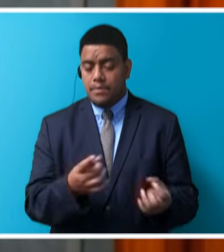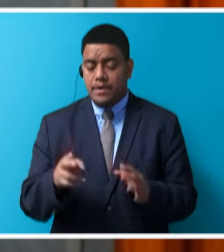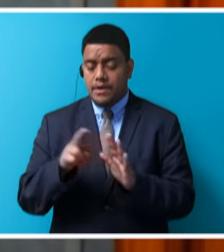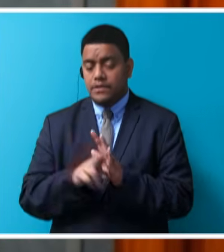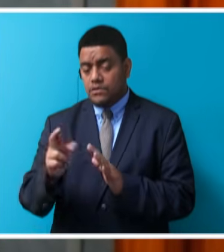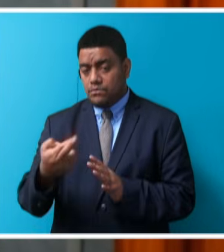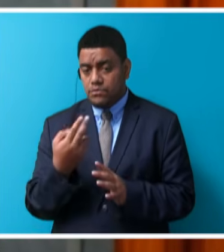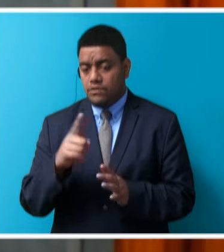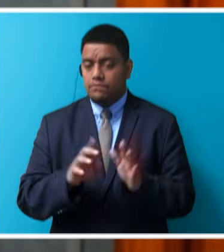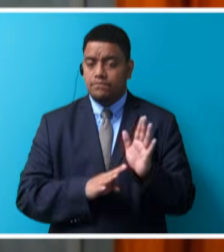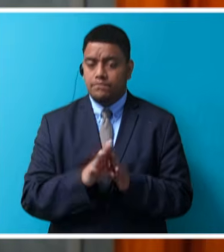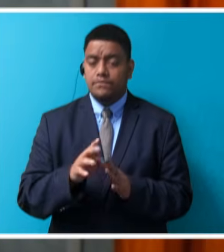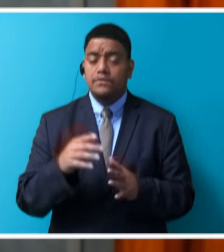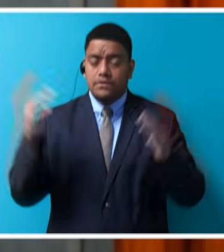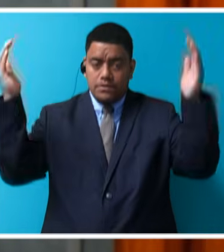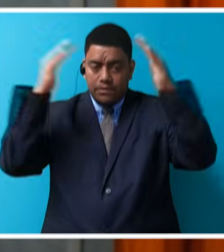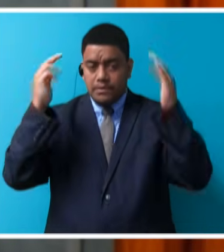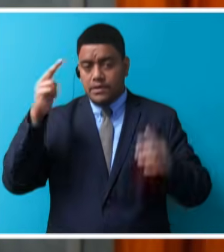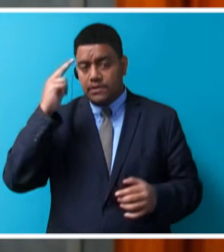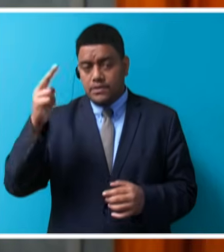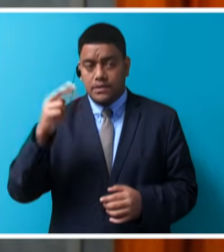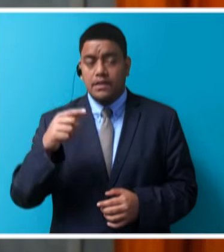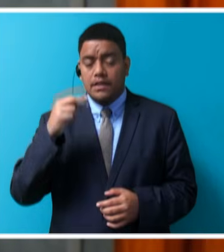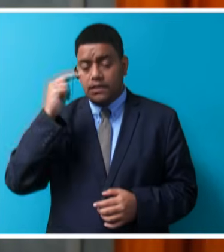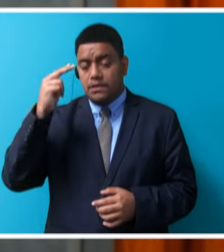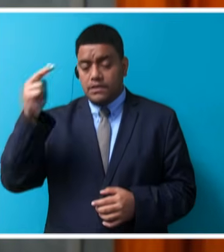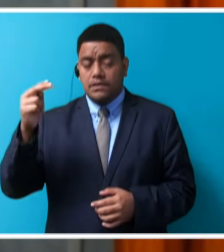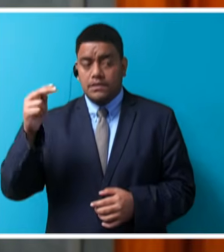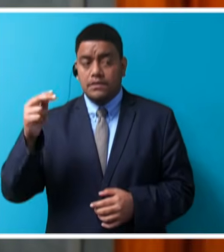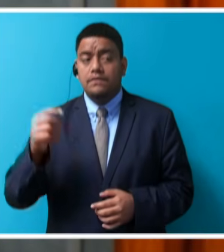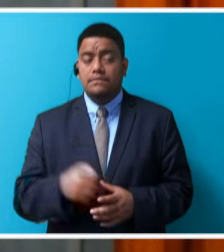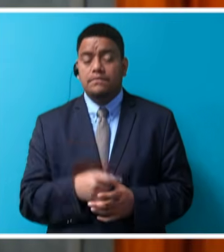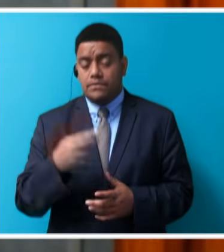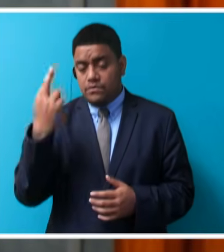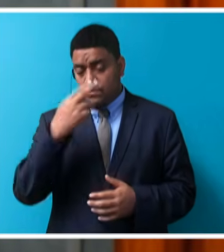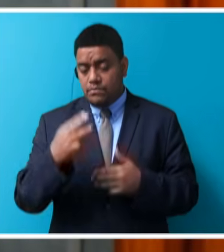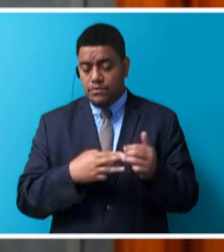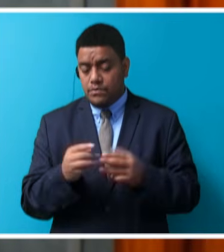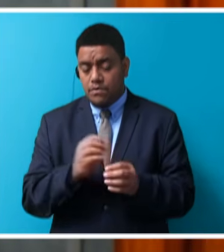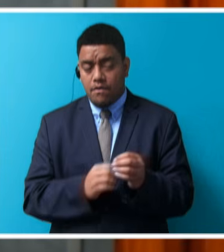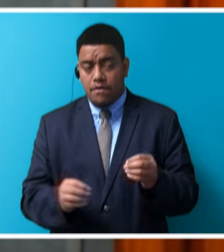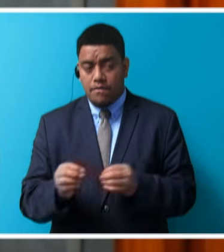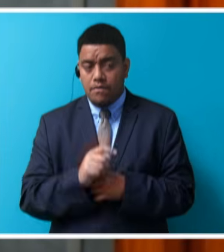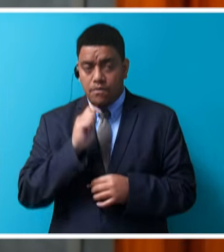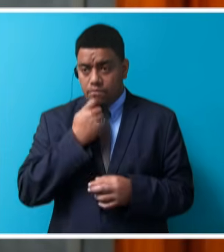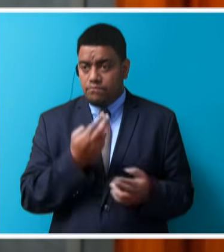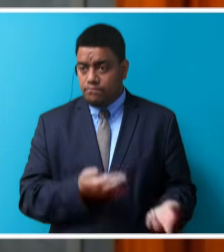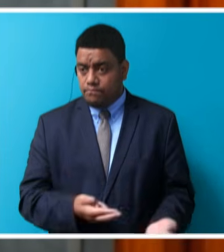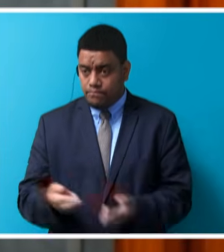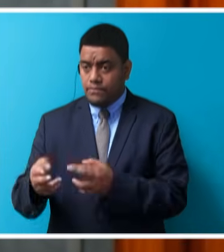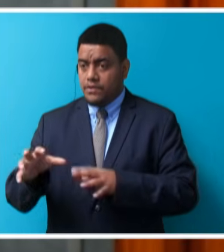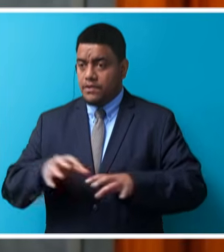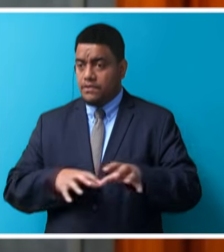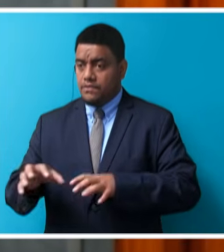and resilience, Mr. Speaker, sir, the National Disaster Risk Management Office will implement its